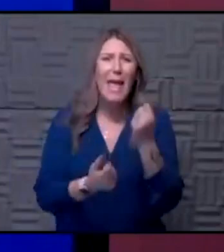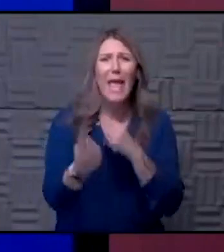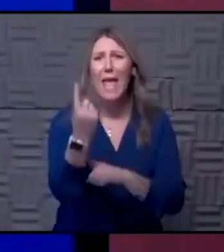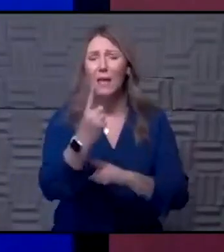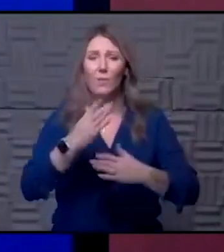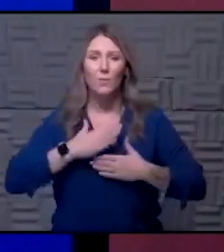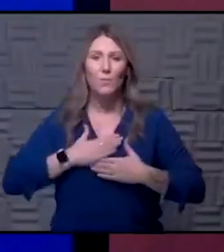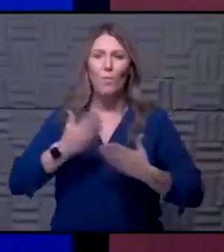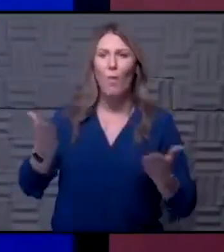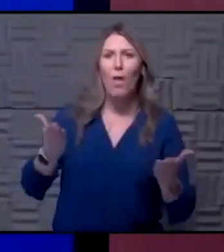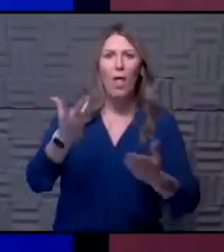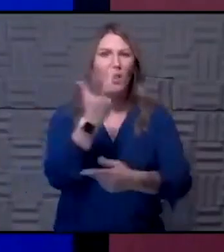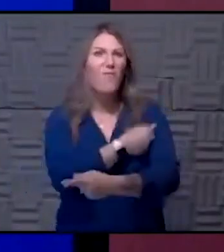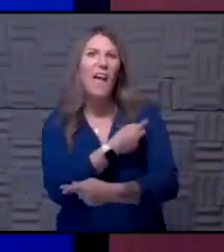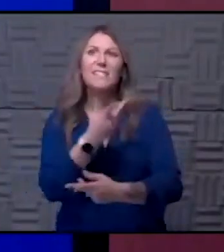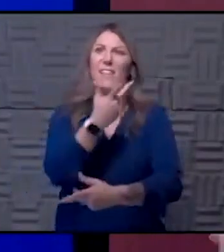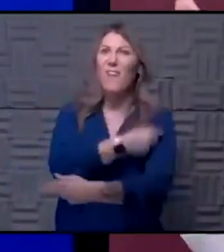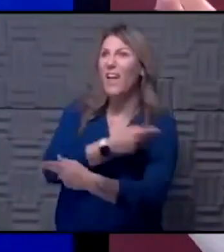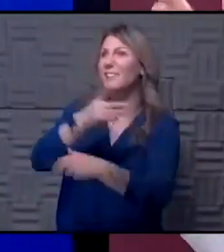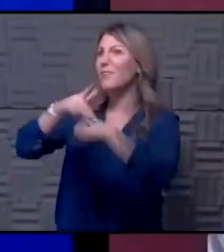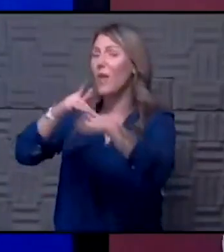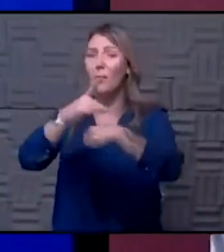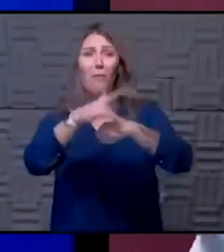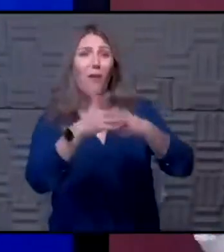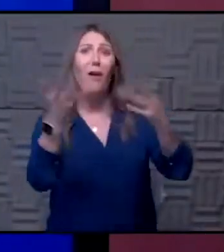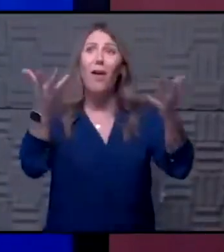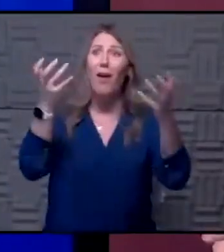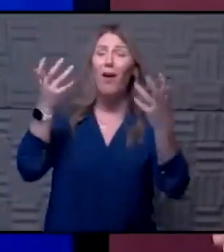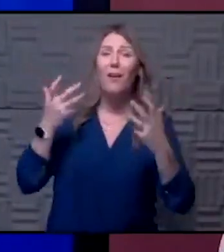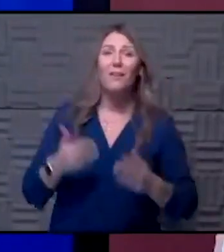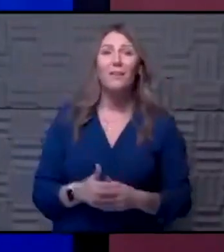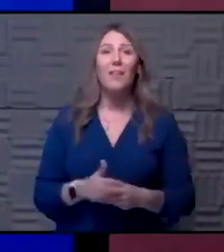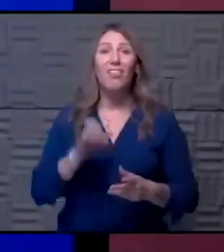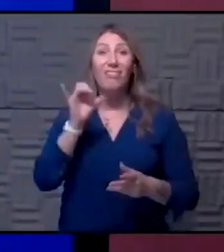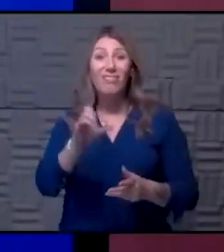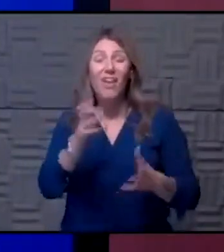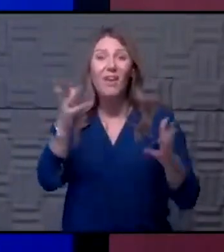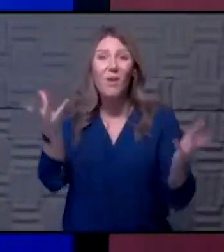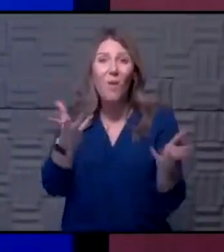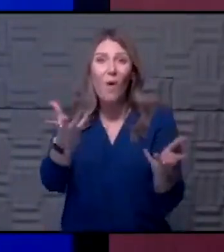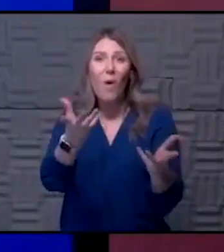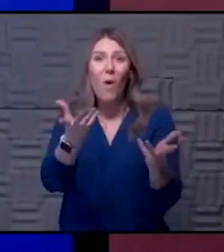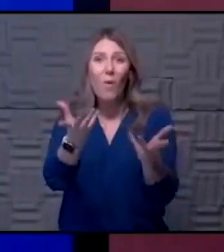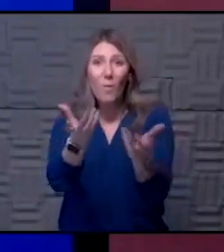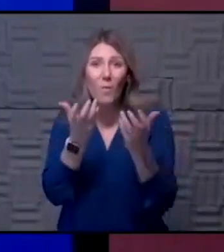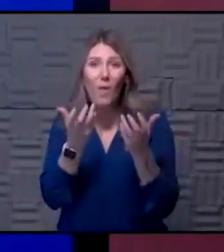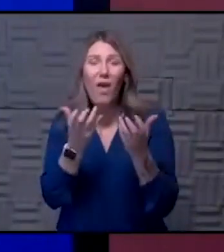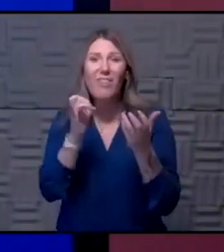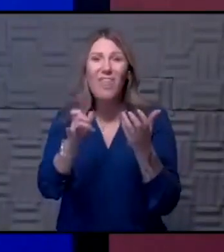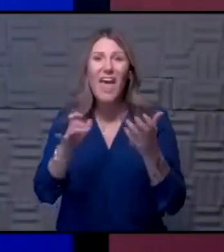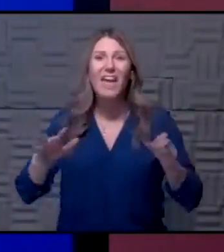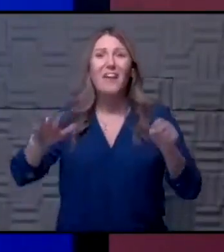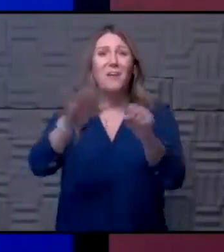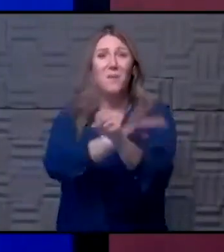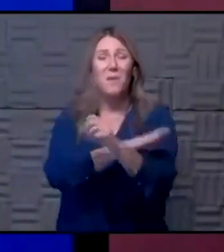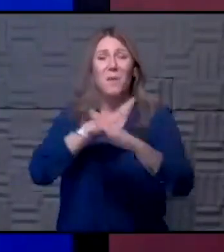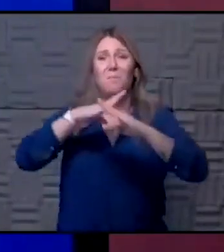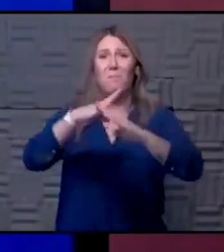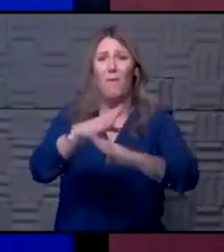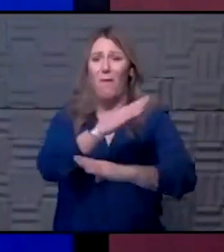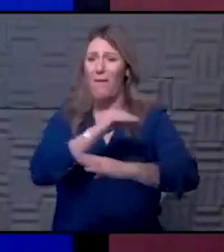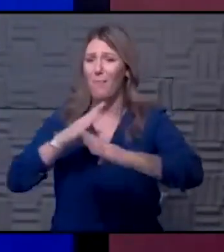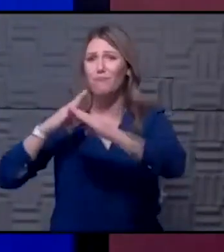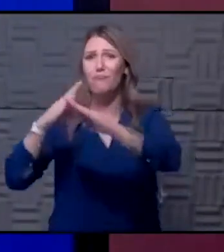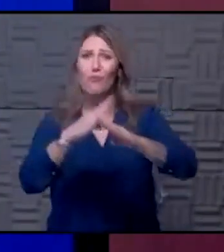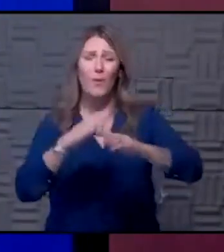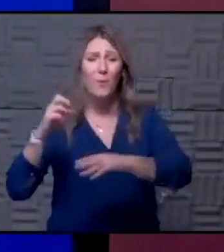willing to give you a vaccine wherever you go, wherever you're from. Let's just go, because that's how we get to herd immunity. That's how we get things protected. That's how we get